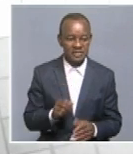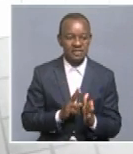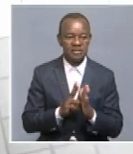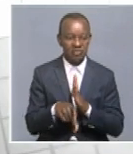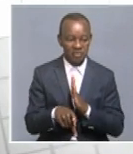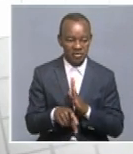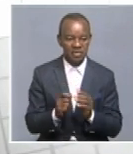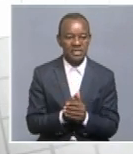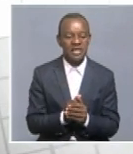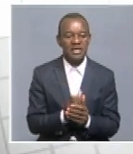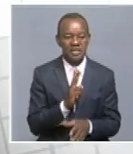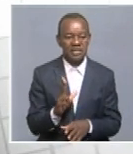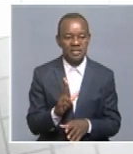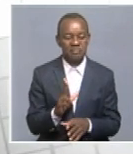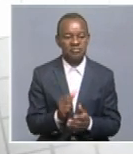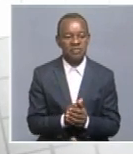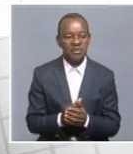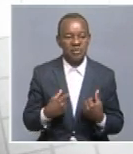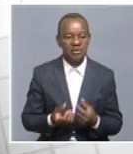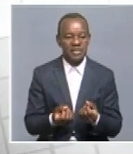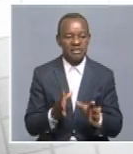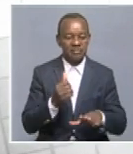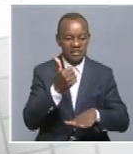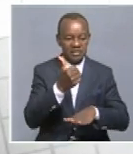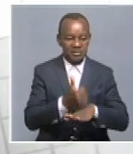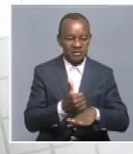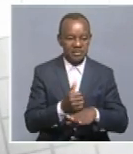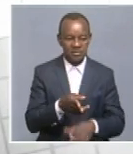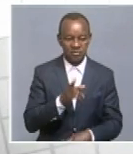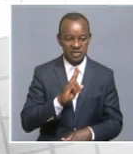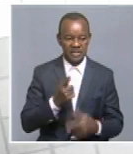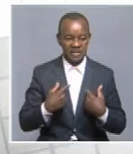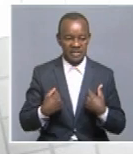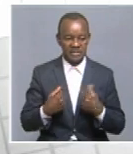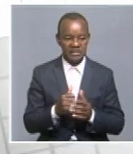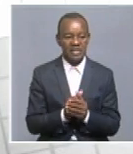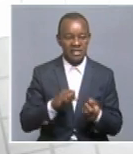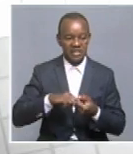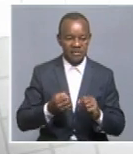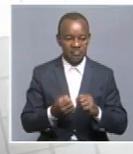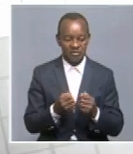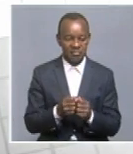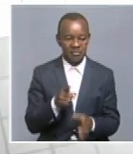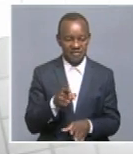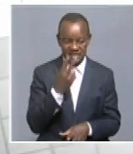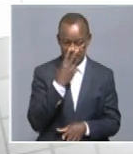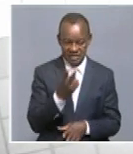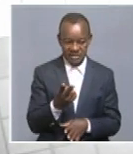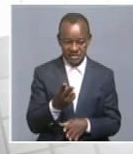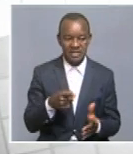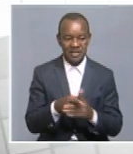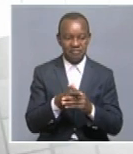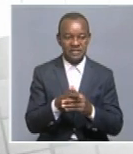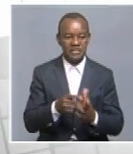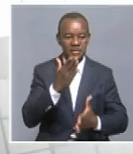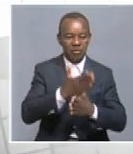their experiences at their workplaces or difficulties they are facing towards violence at workplaces, and that's what we are tackling. Janet Jockey, thank